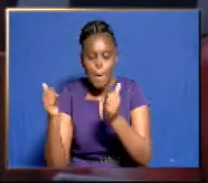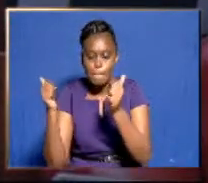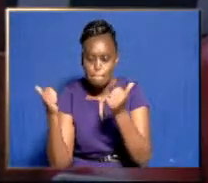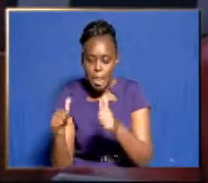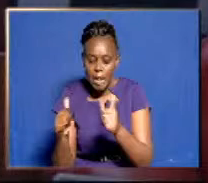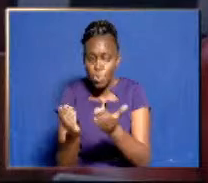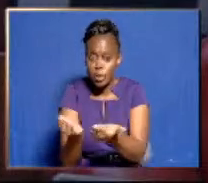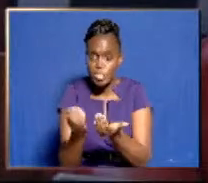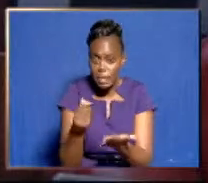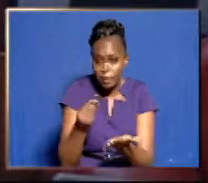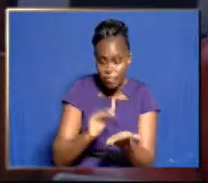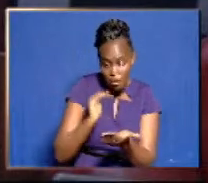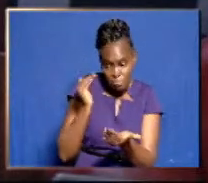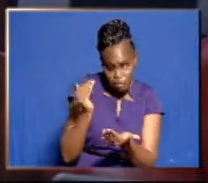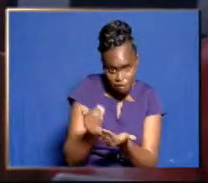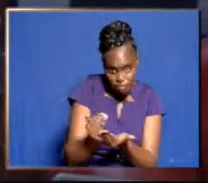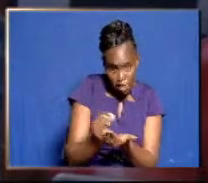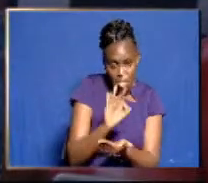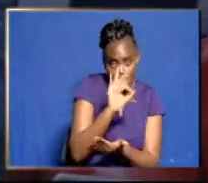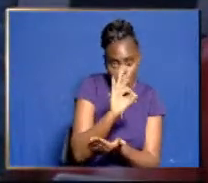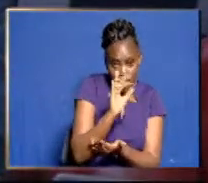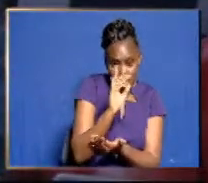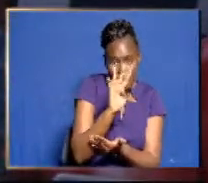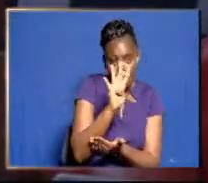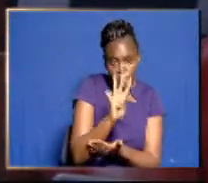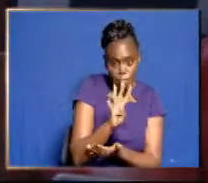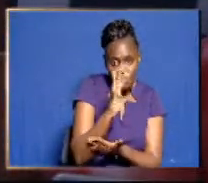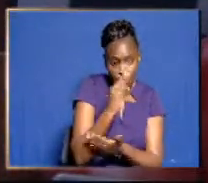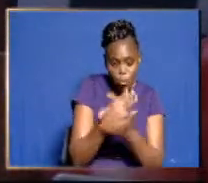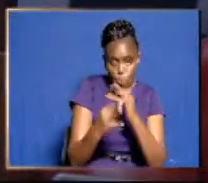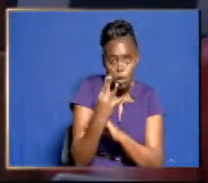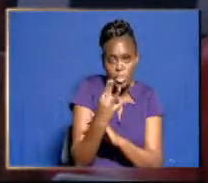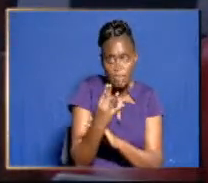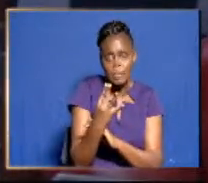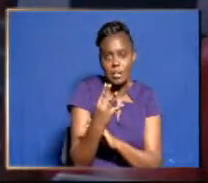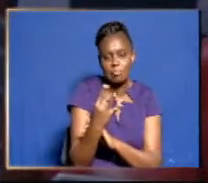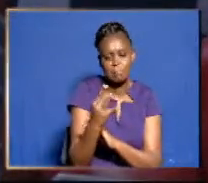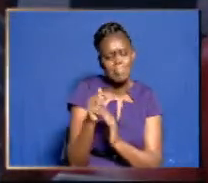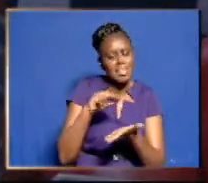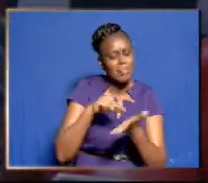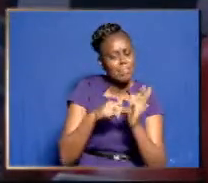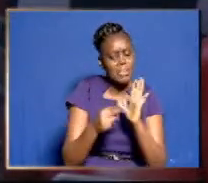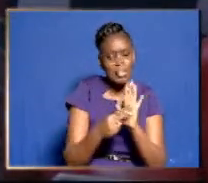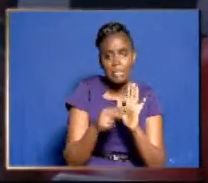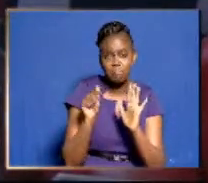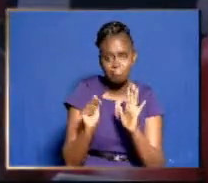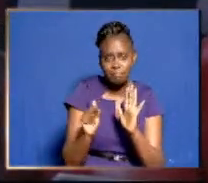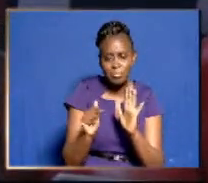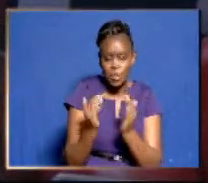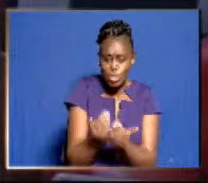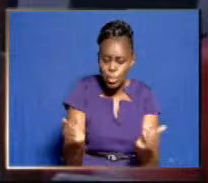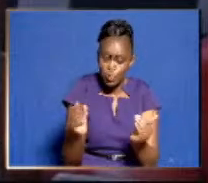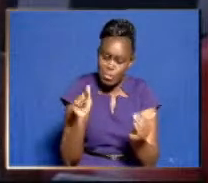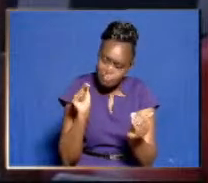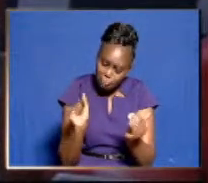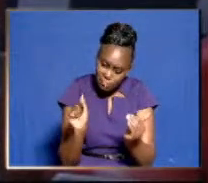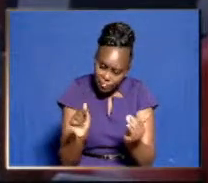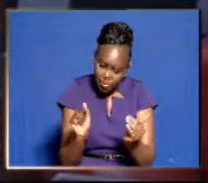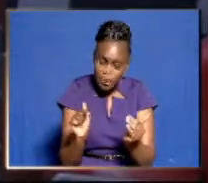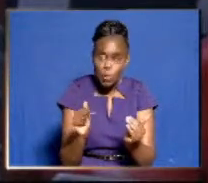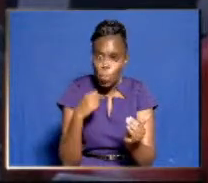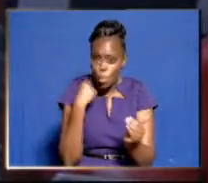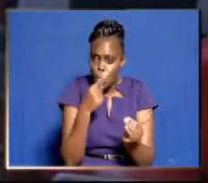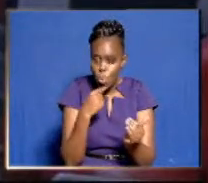received funds for the 3rd and 4th quarter, and thereby putting vulnerable children that have